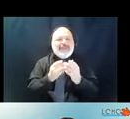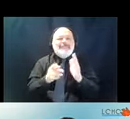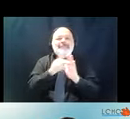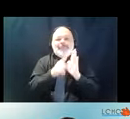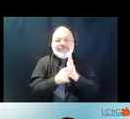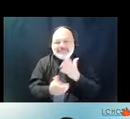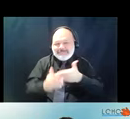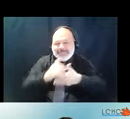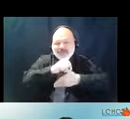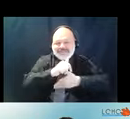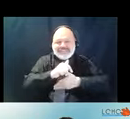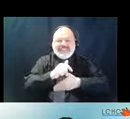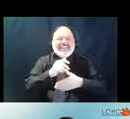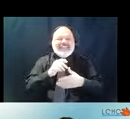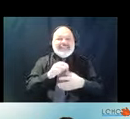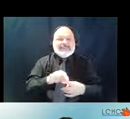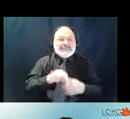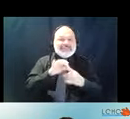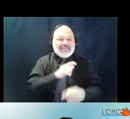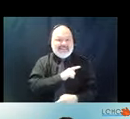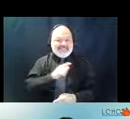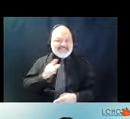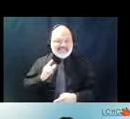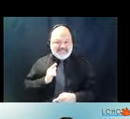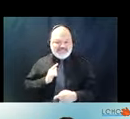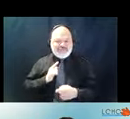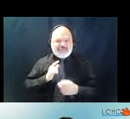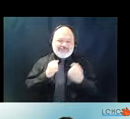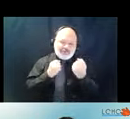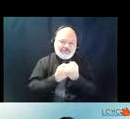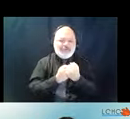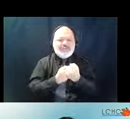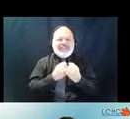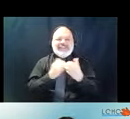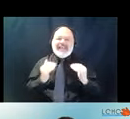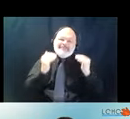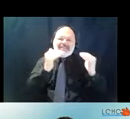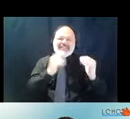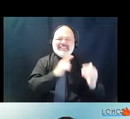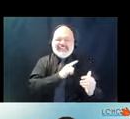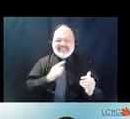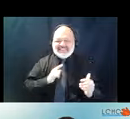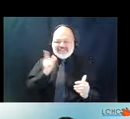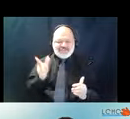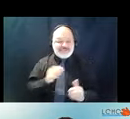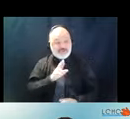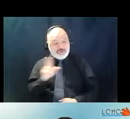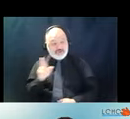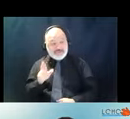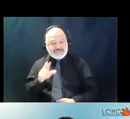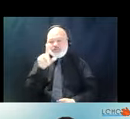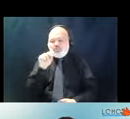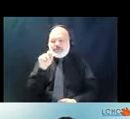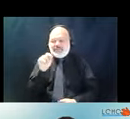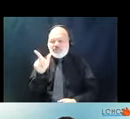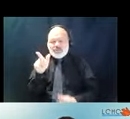the specific pieces of legislation that we're co-sponsoring and advancing in the legislature. On the right is our 2021